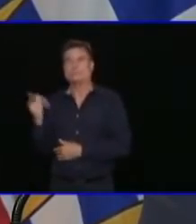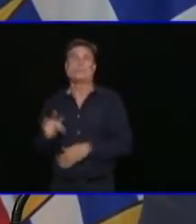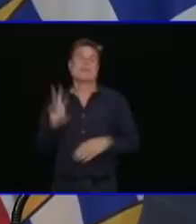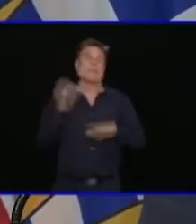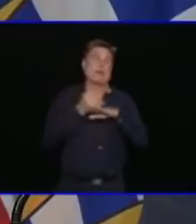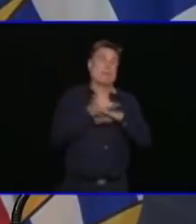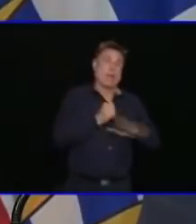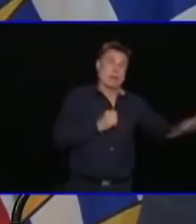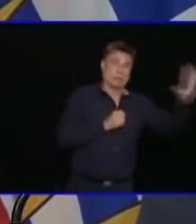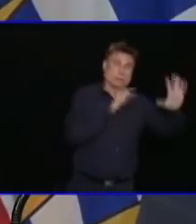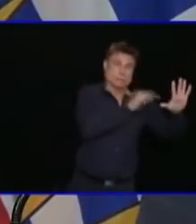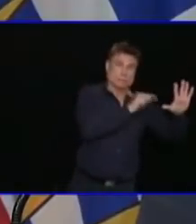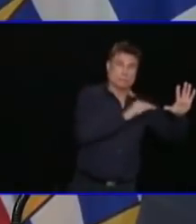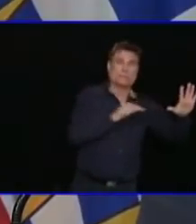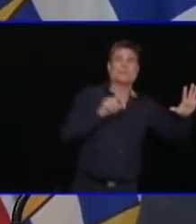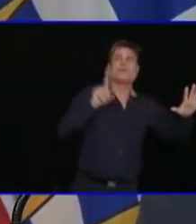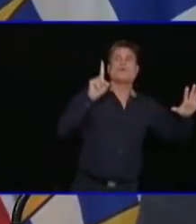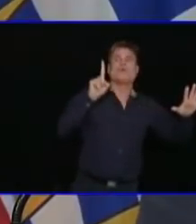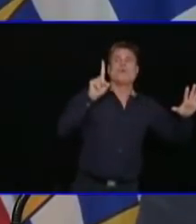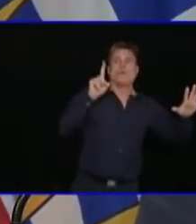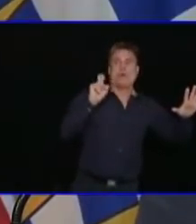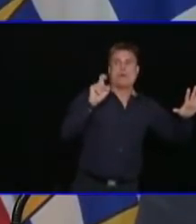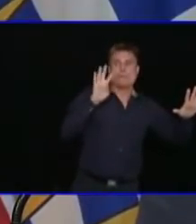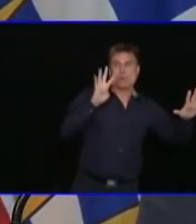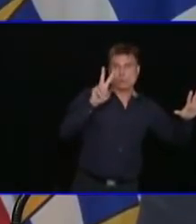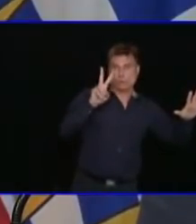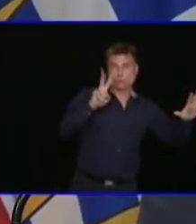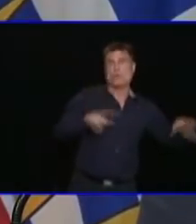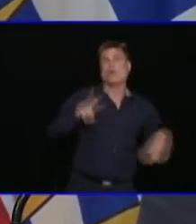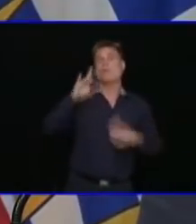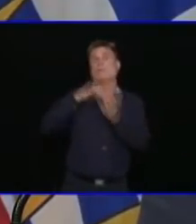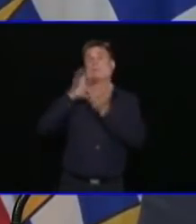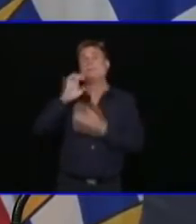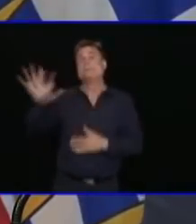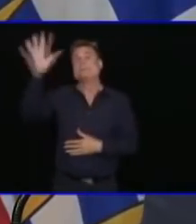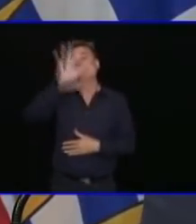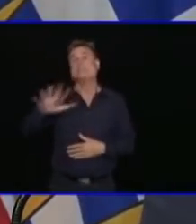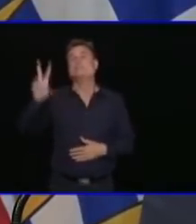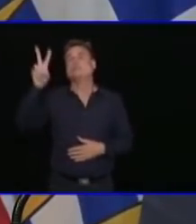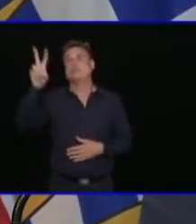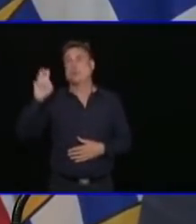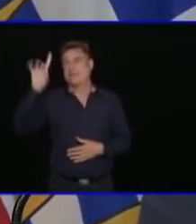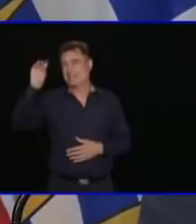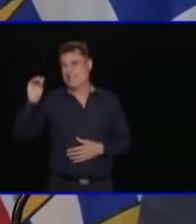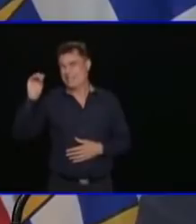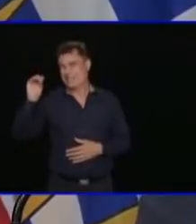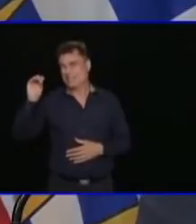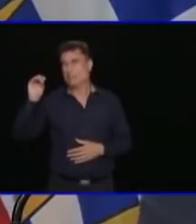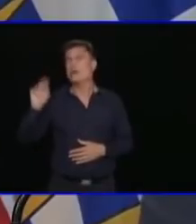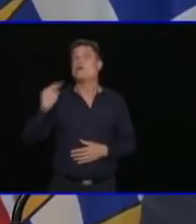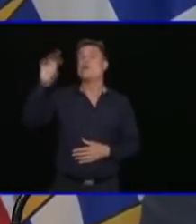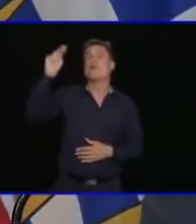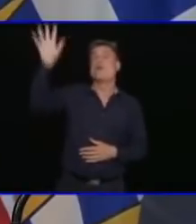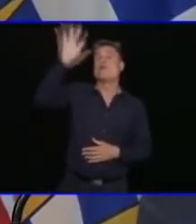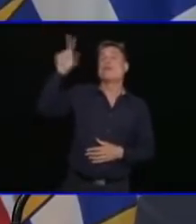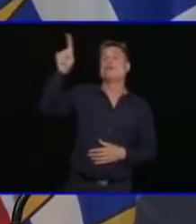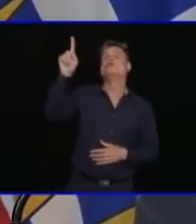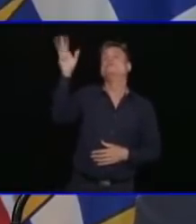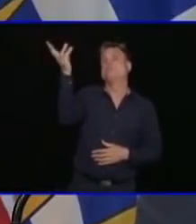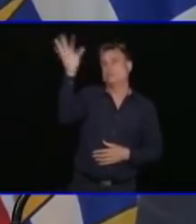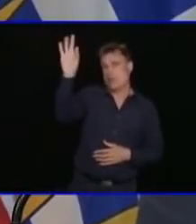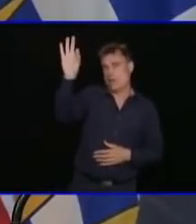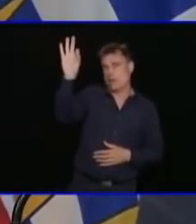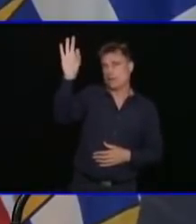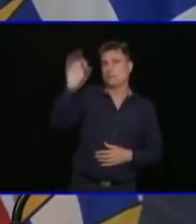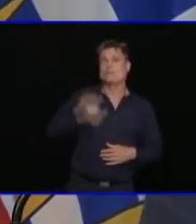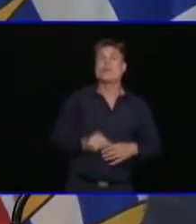Interior Health Region, and 69 people in the Northern Health Region, as well as 54 people who reside outside of